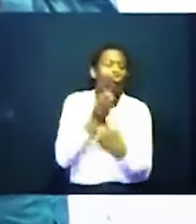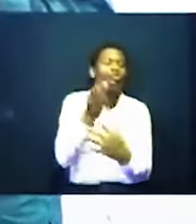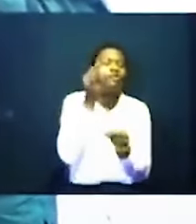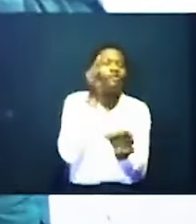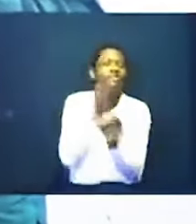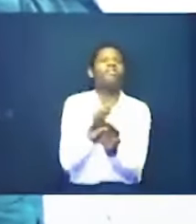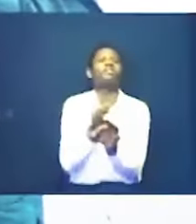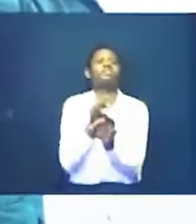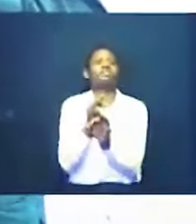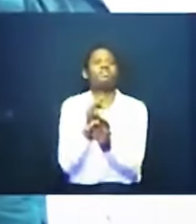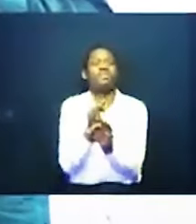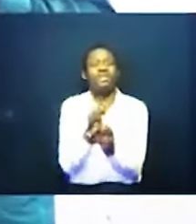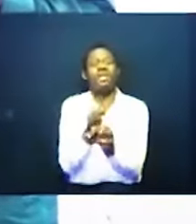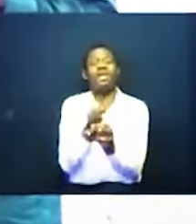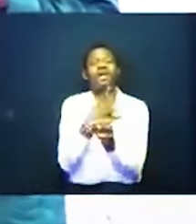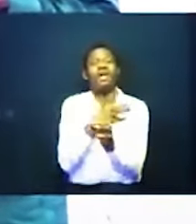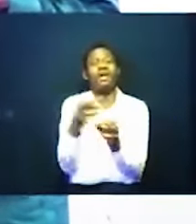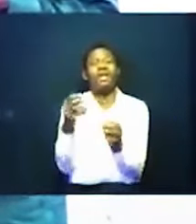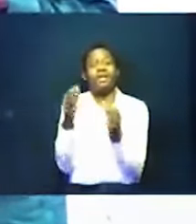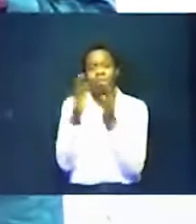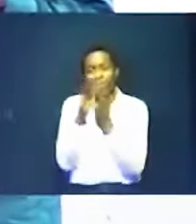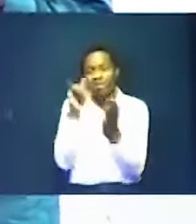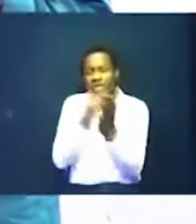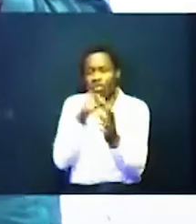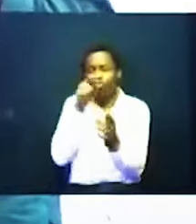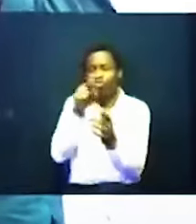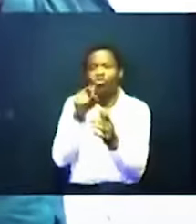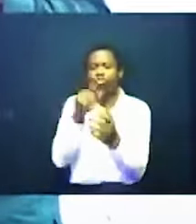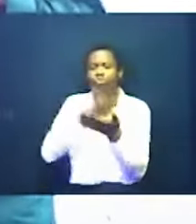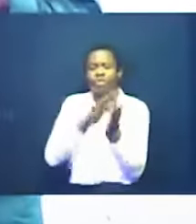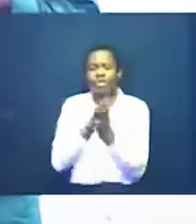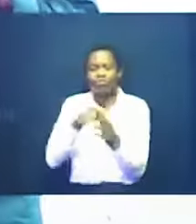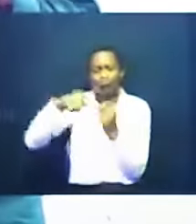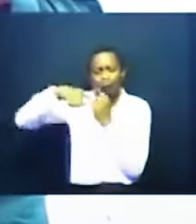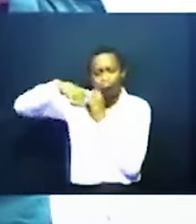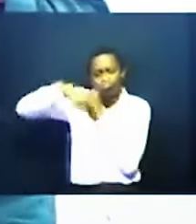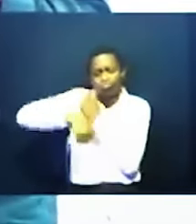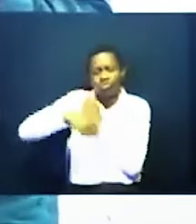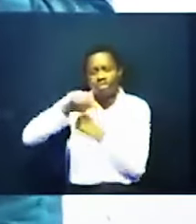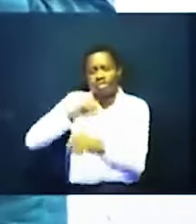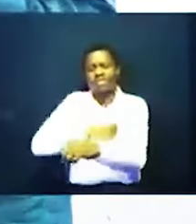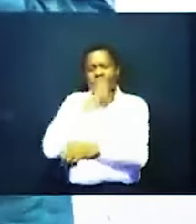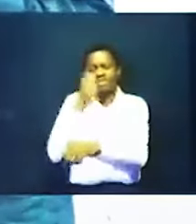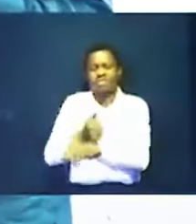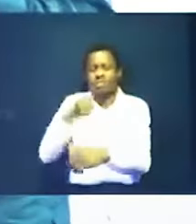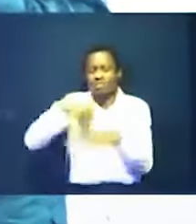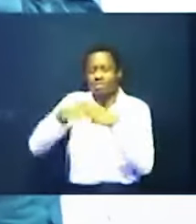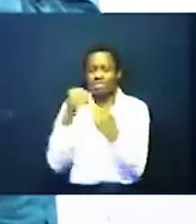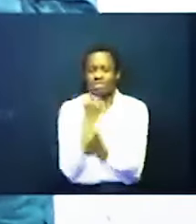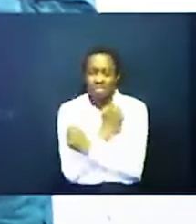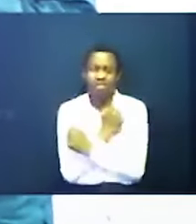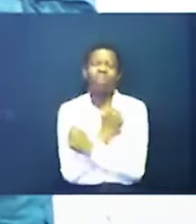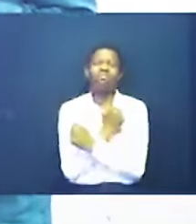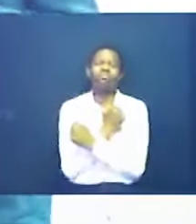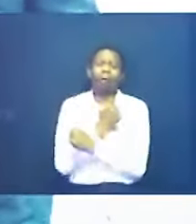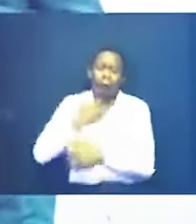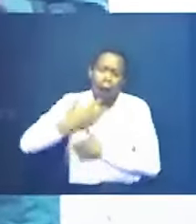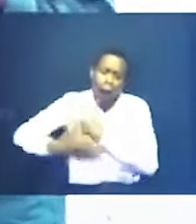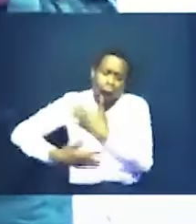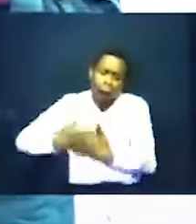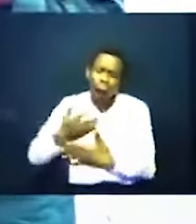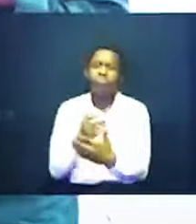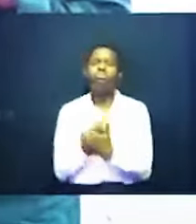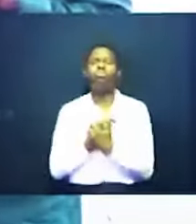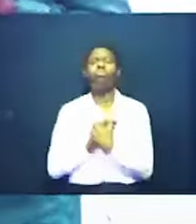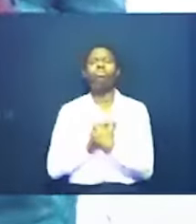that you, being rooted and established in love. Now Christo emfa Gidio so entina mwakume